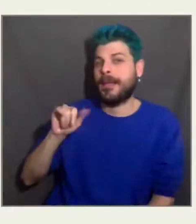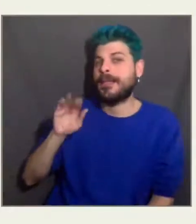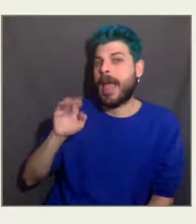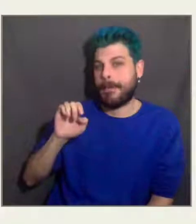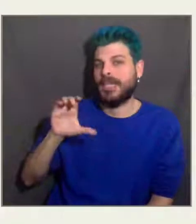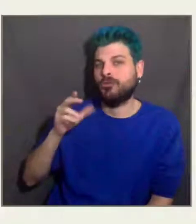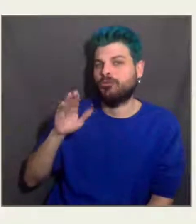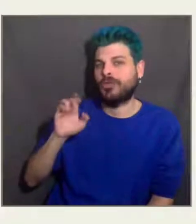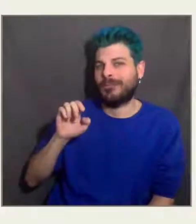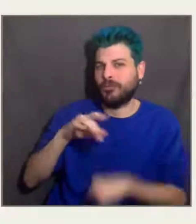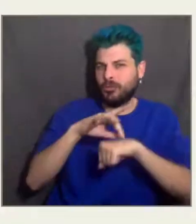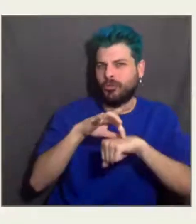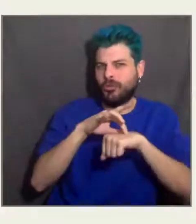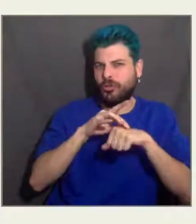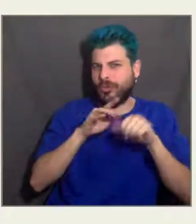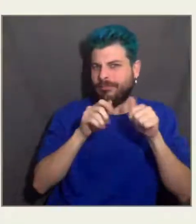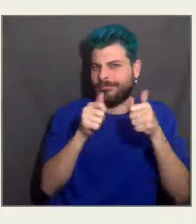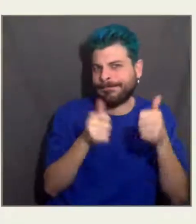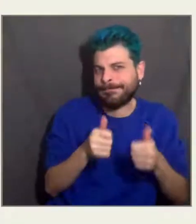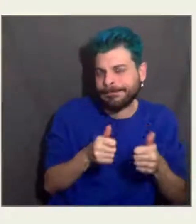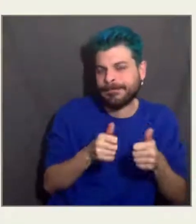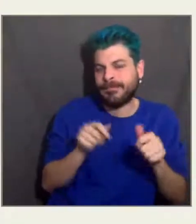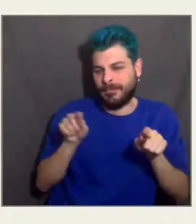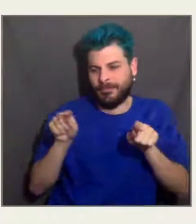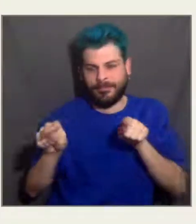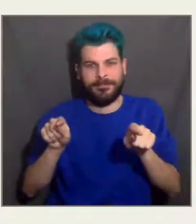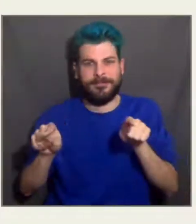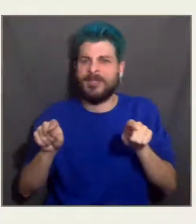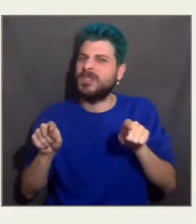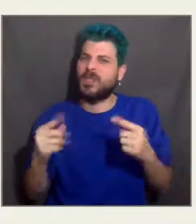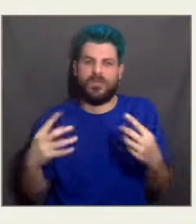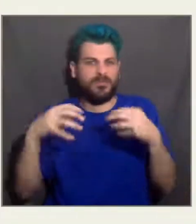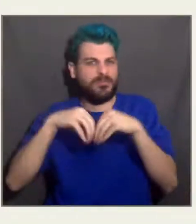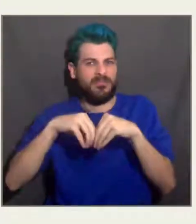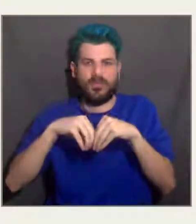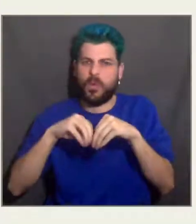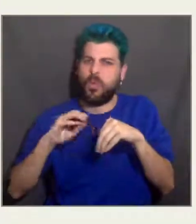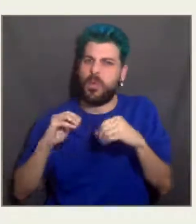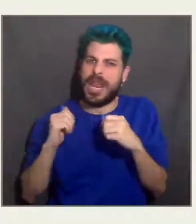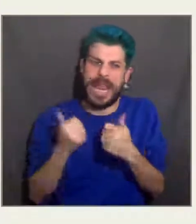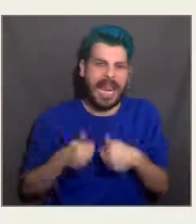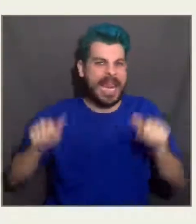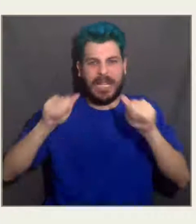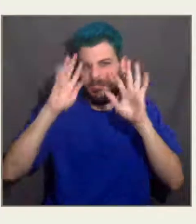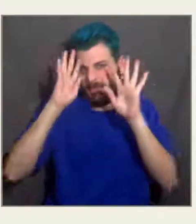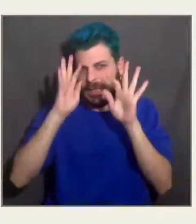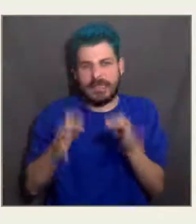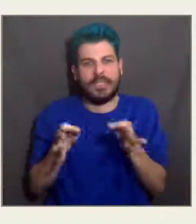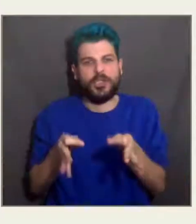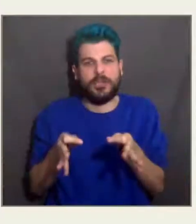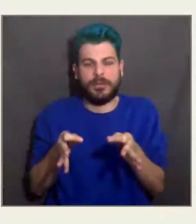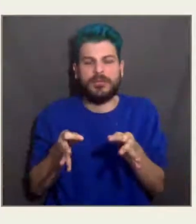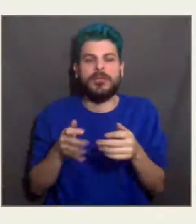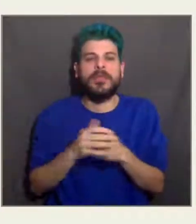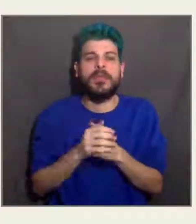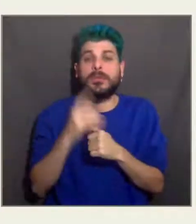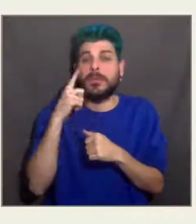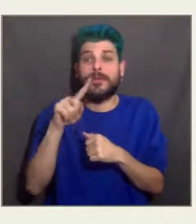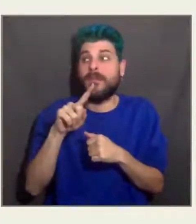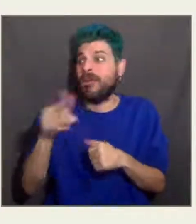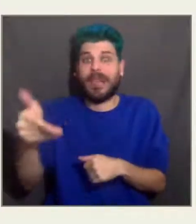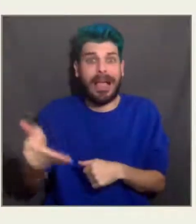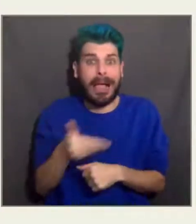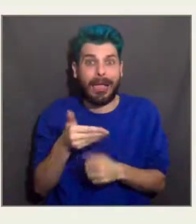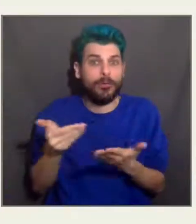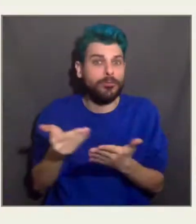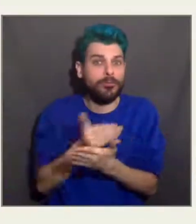are upfront and a part of every decision making. So they have to meet performance metrics for whether it's hiring or whether it's for